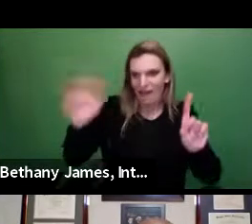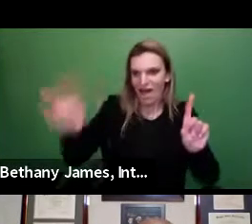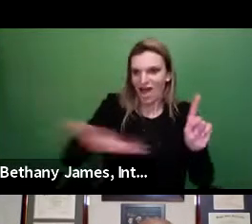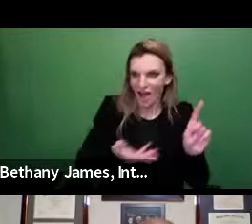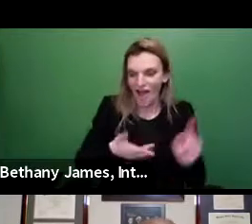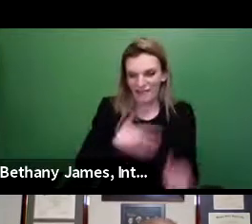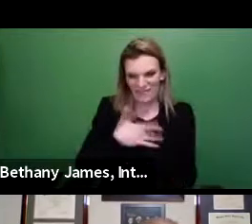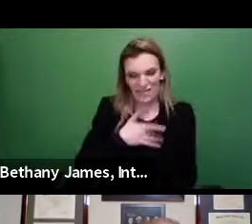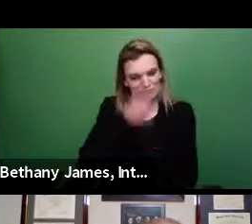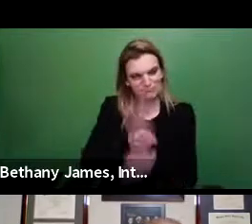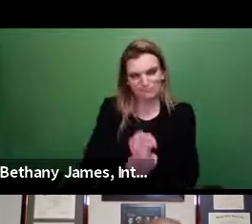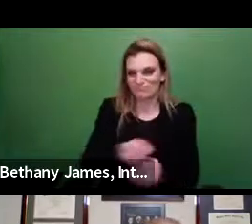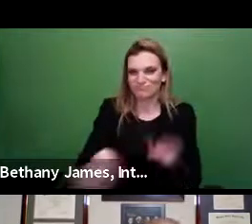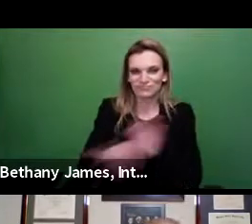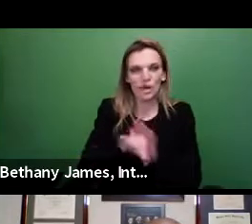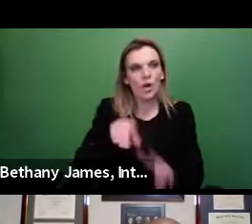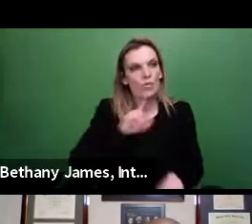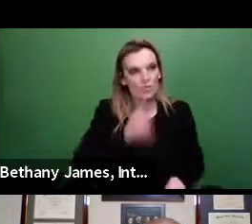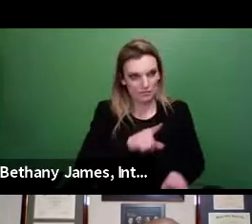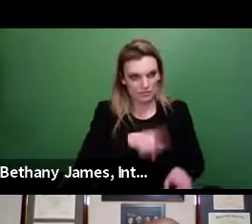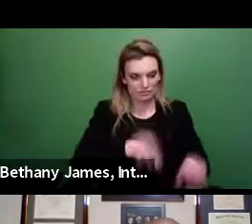that